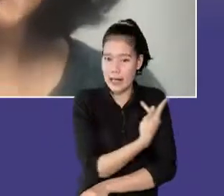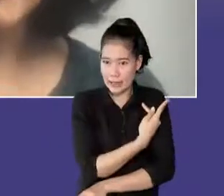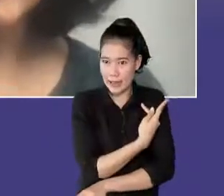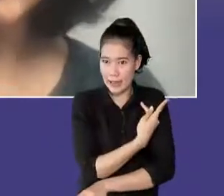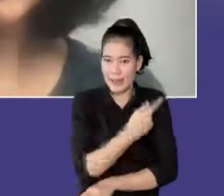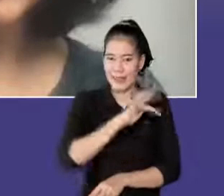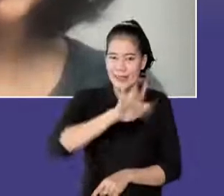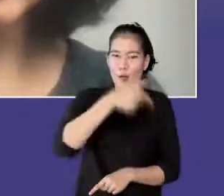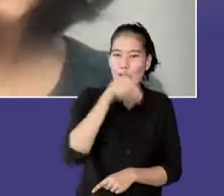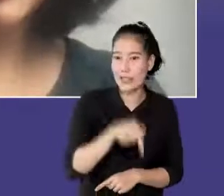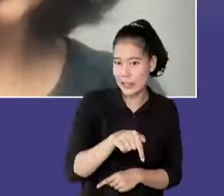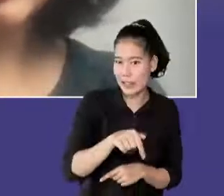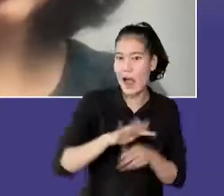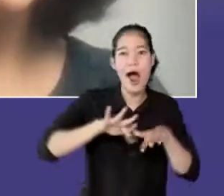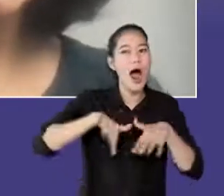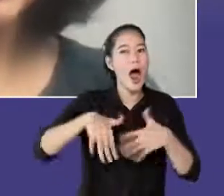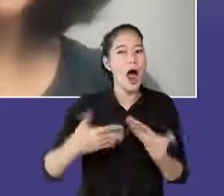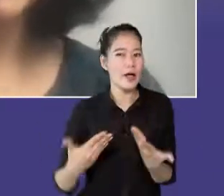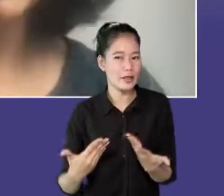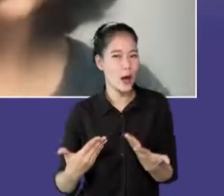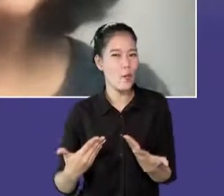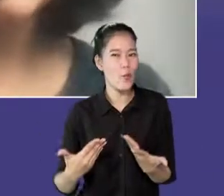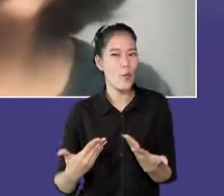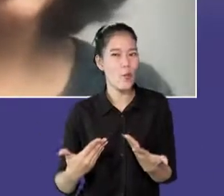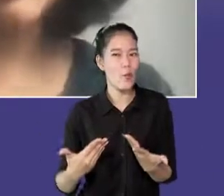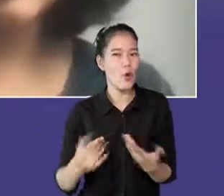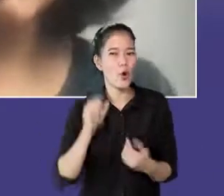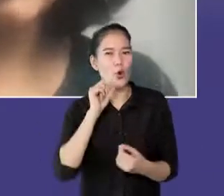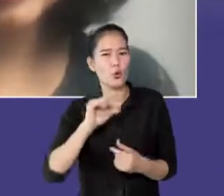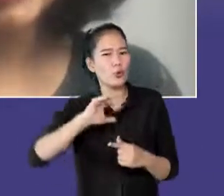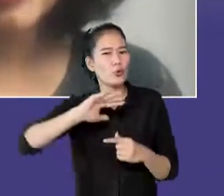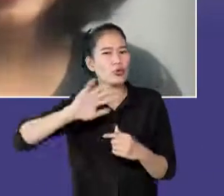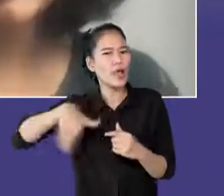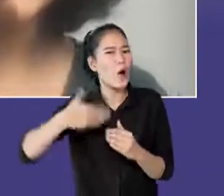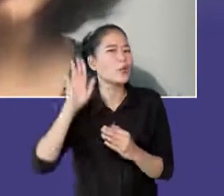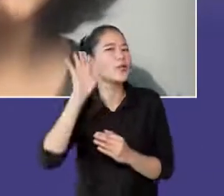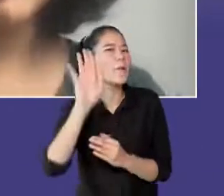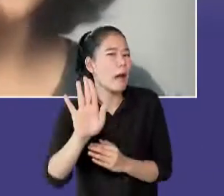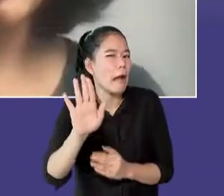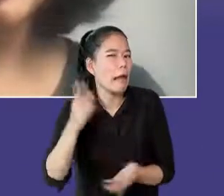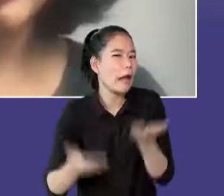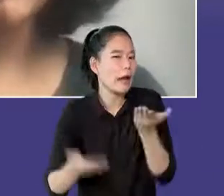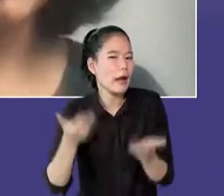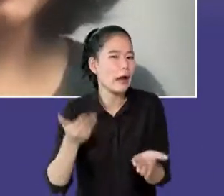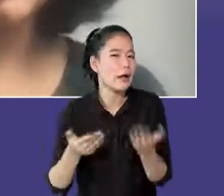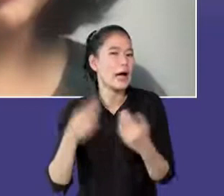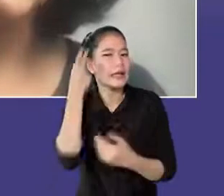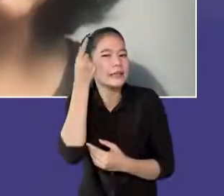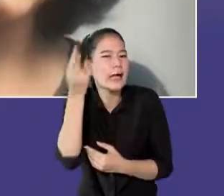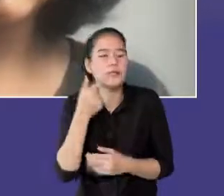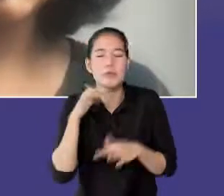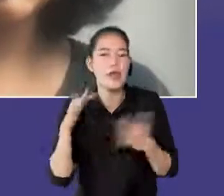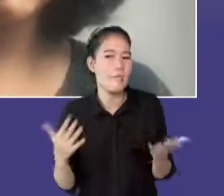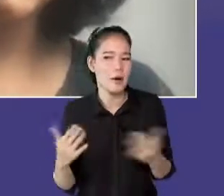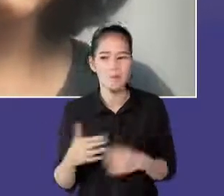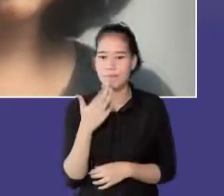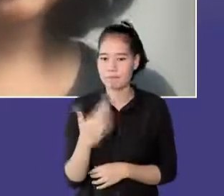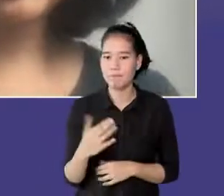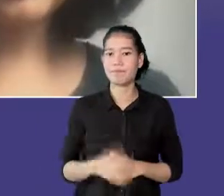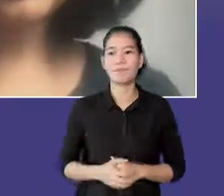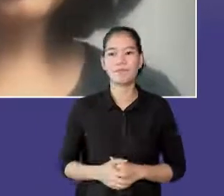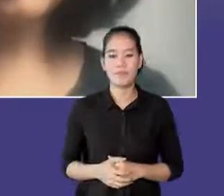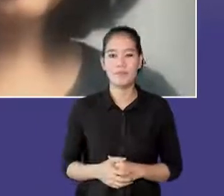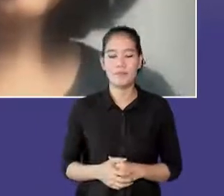year, or will there be adjustment to next year by the first quarter or even the first half to be done? Thank you.